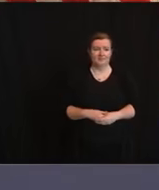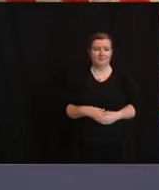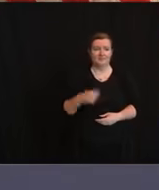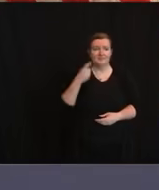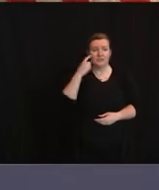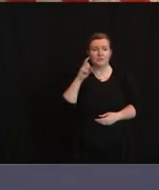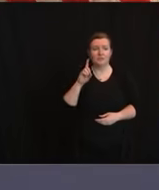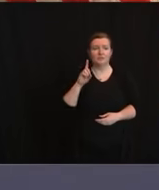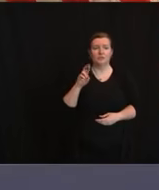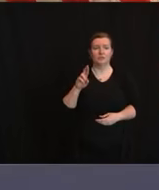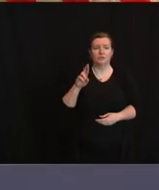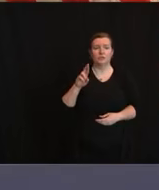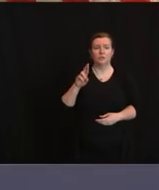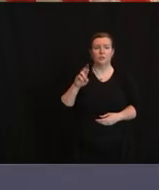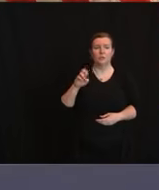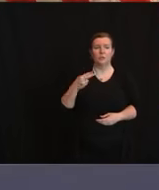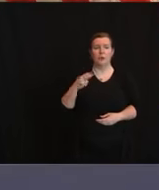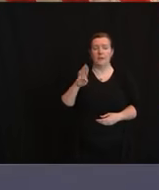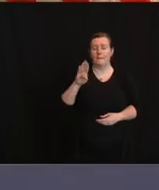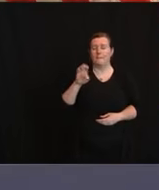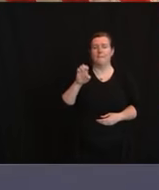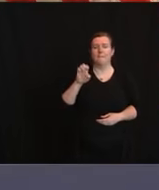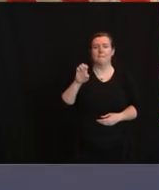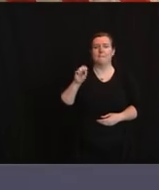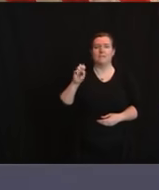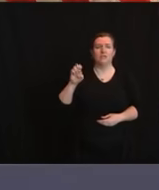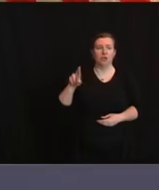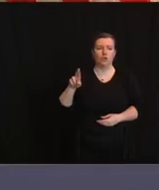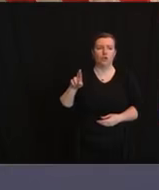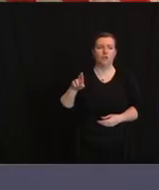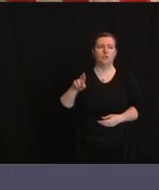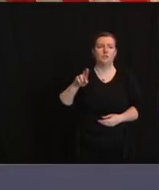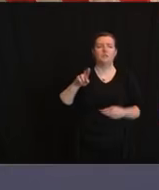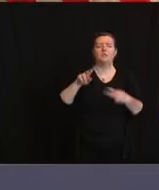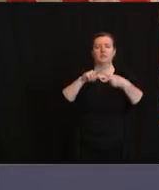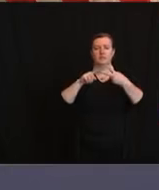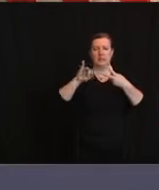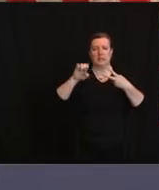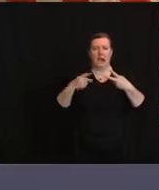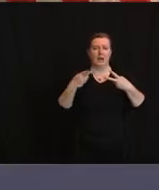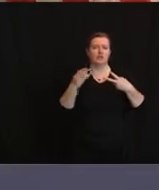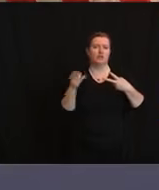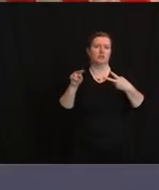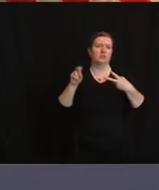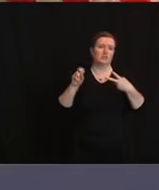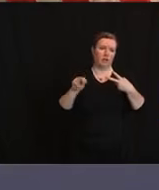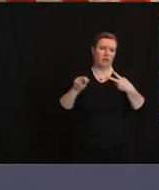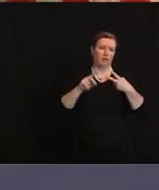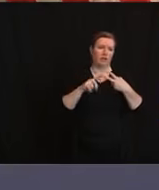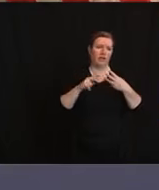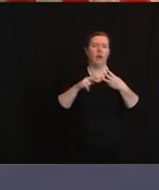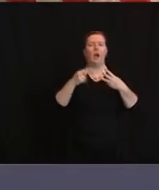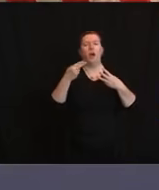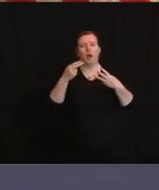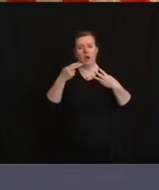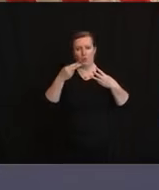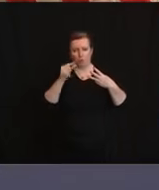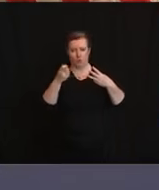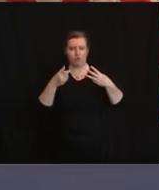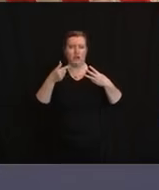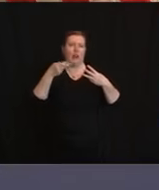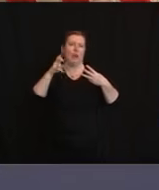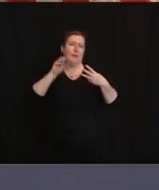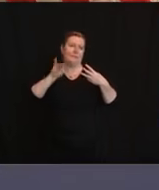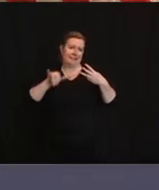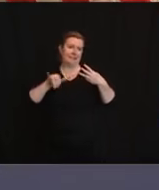Johnson and George Helmy are part of this because they're our representatives on the regional council. And so